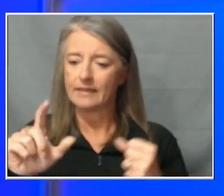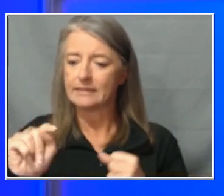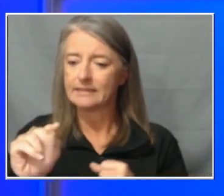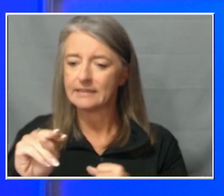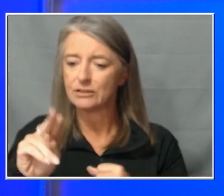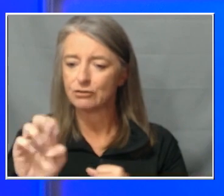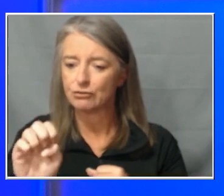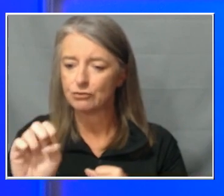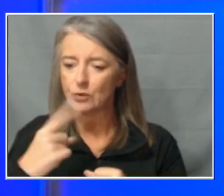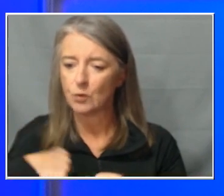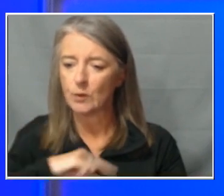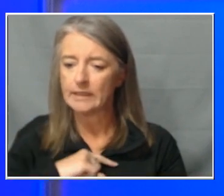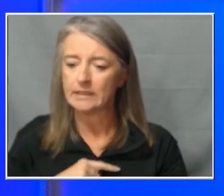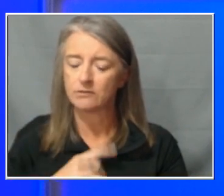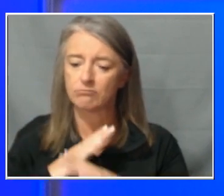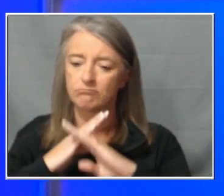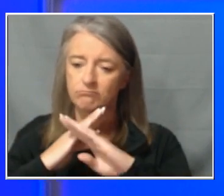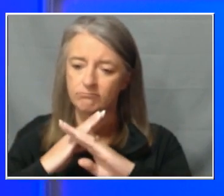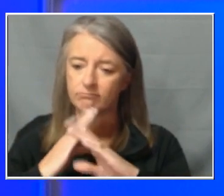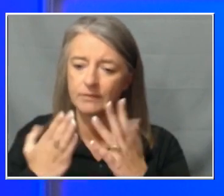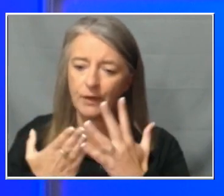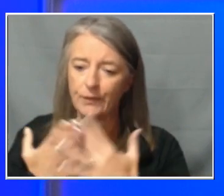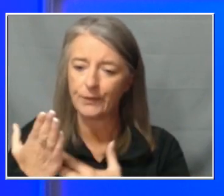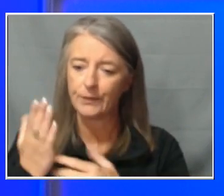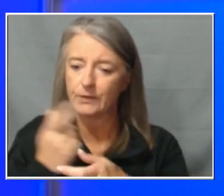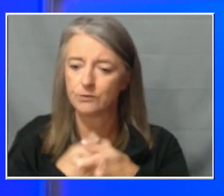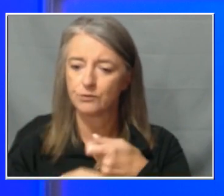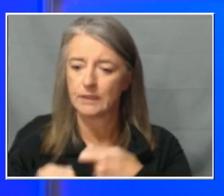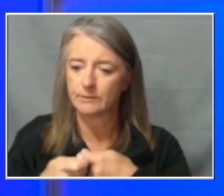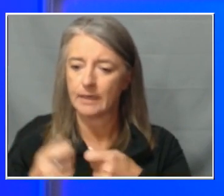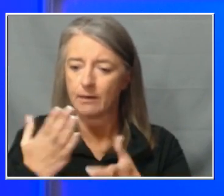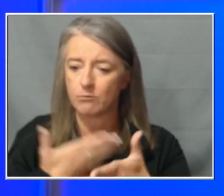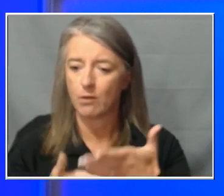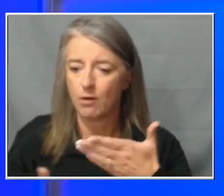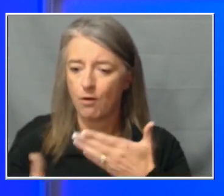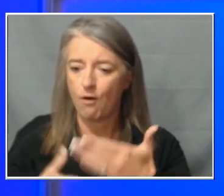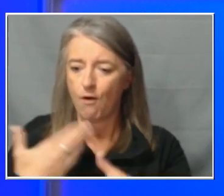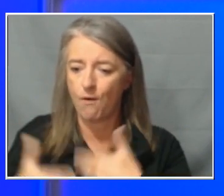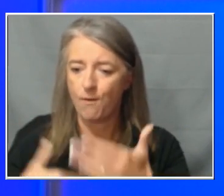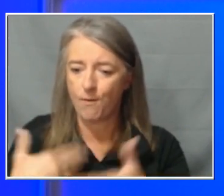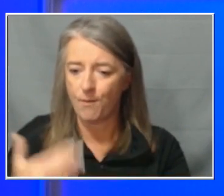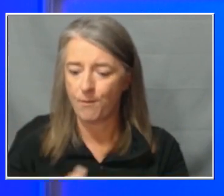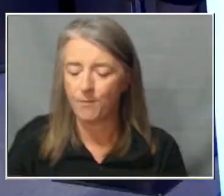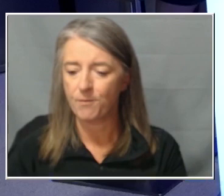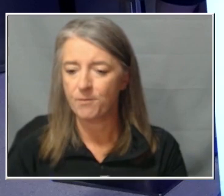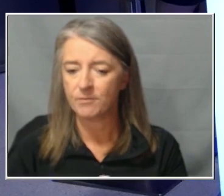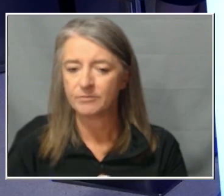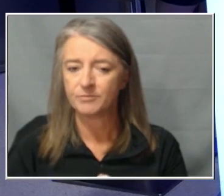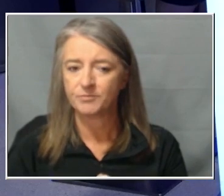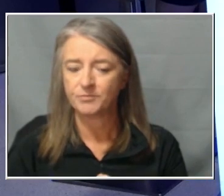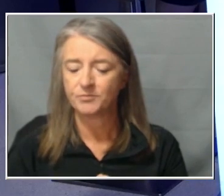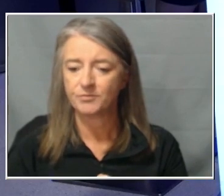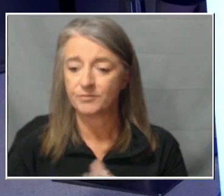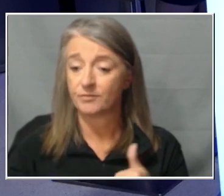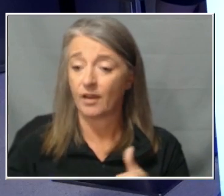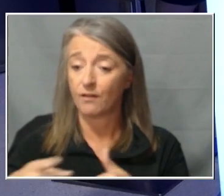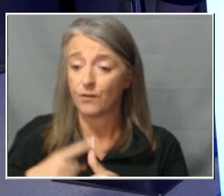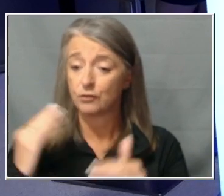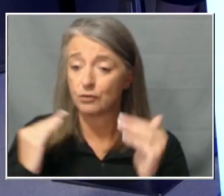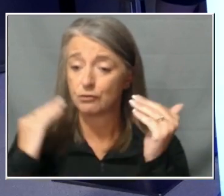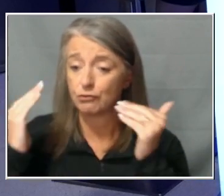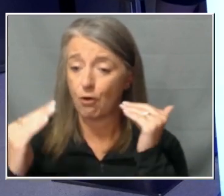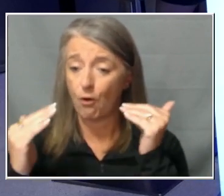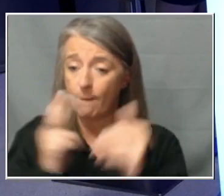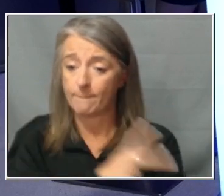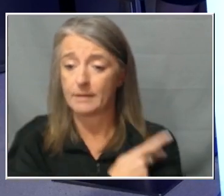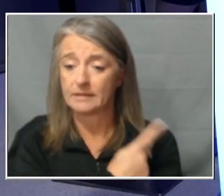needed to be preserved so he could go through the transplant process in as healthy a position as possible. And as we say, he's the first adult patient. That is to say that